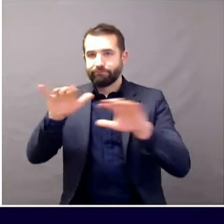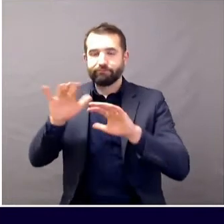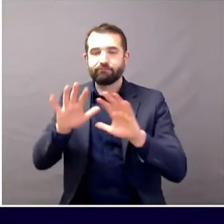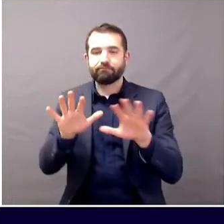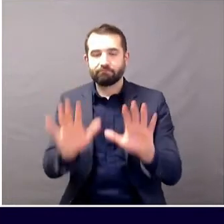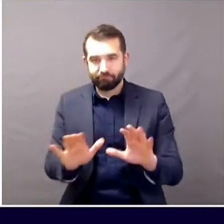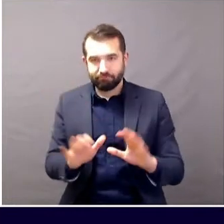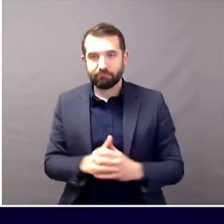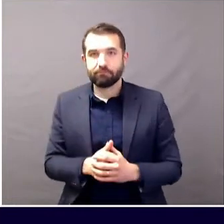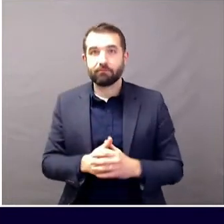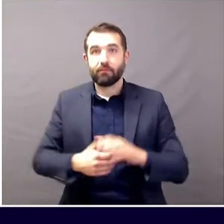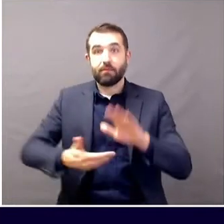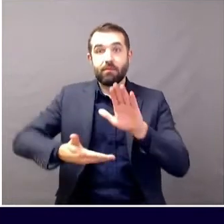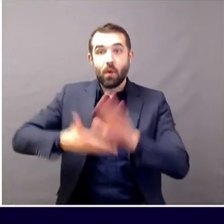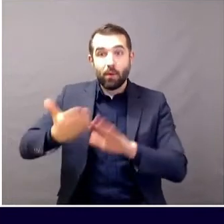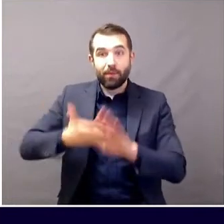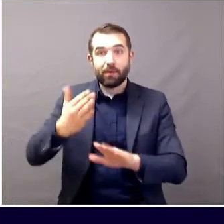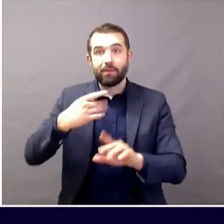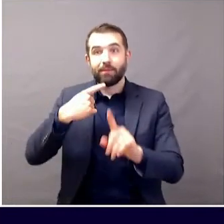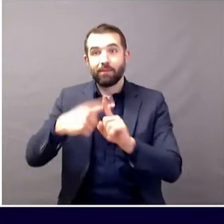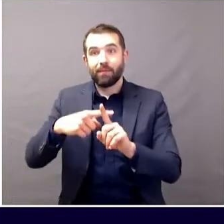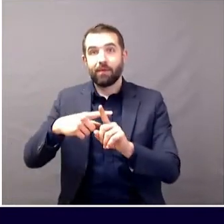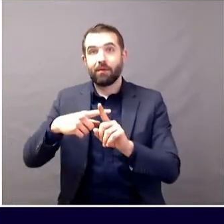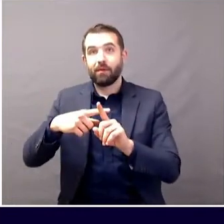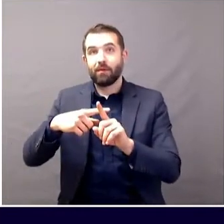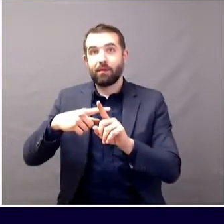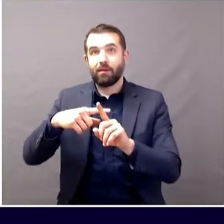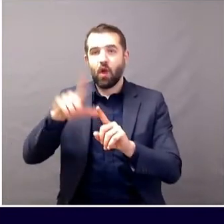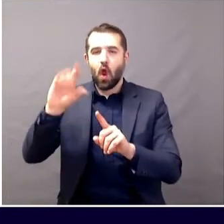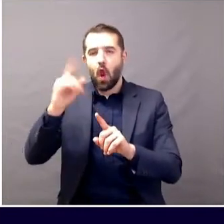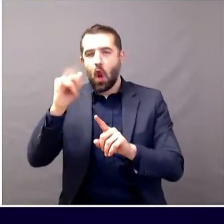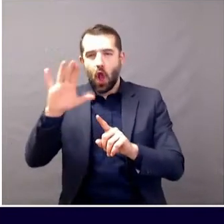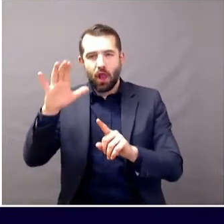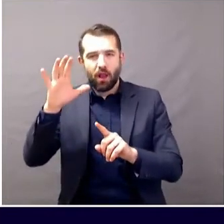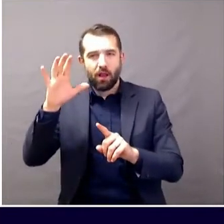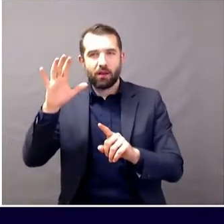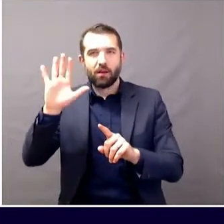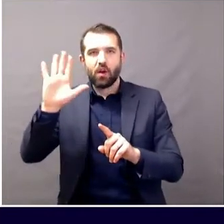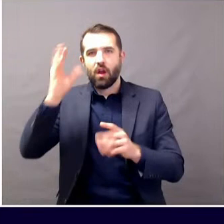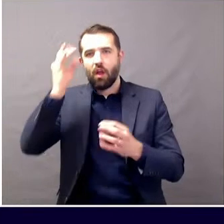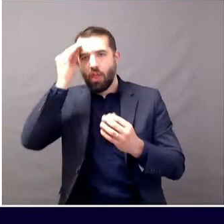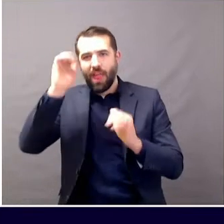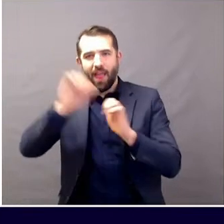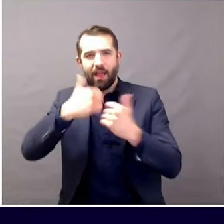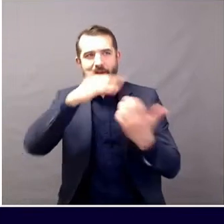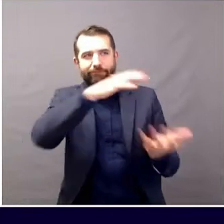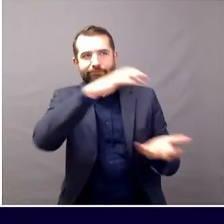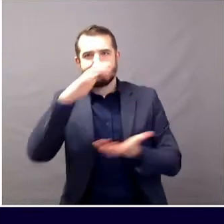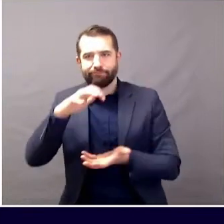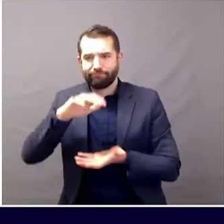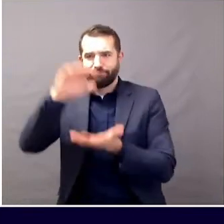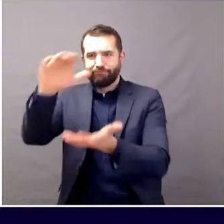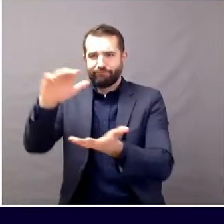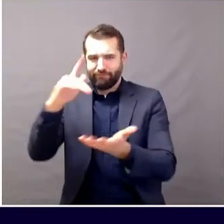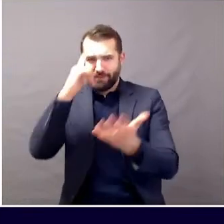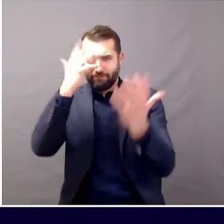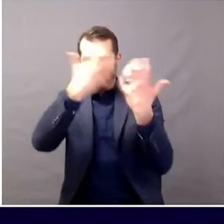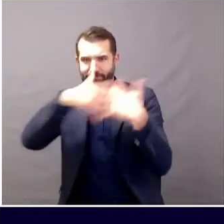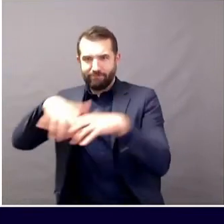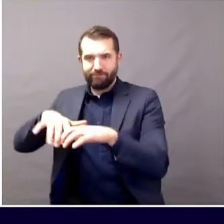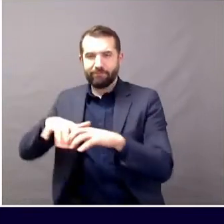logistics challenges that we also have to keep in mind. So for example, the Pfizer vaccine only comes in lots